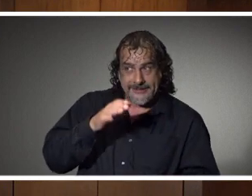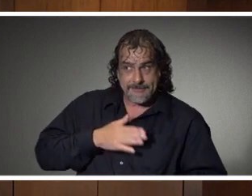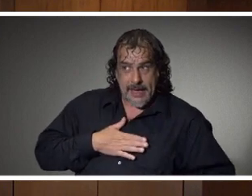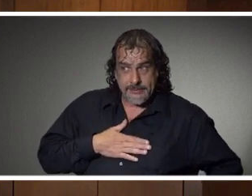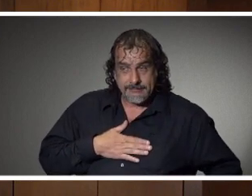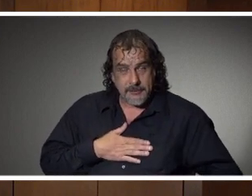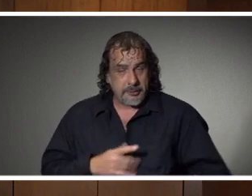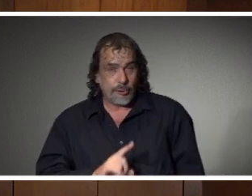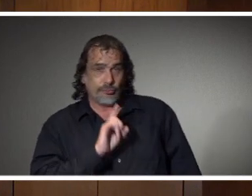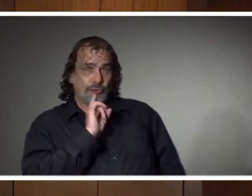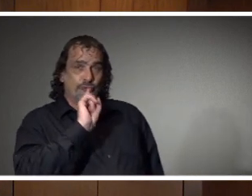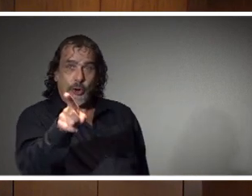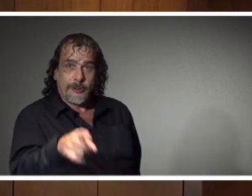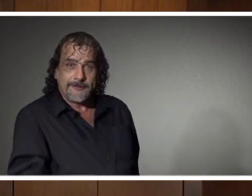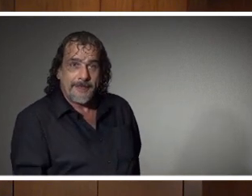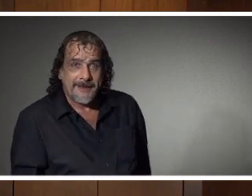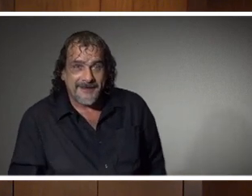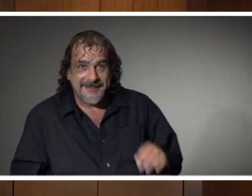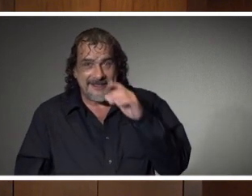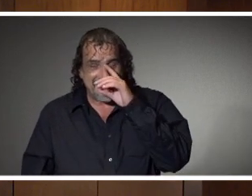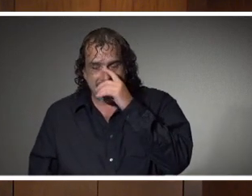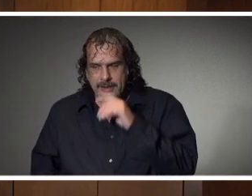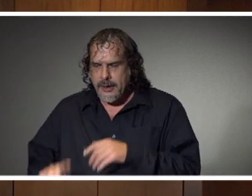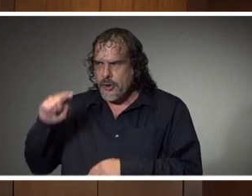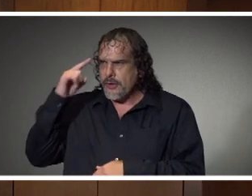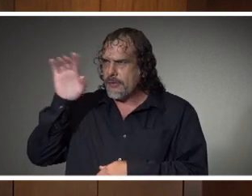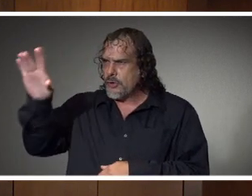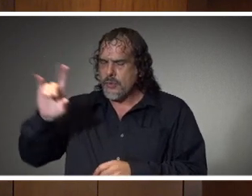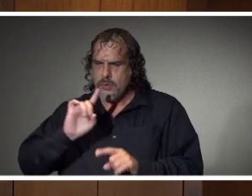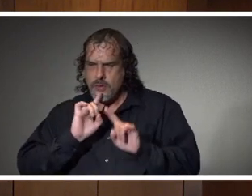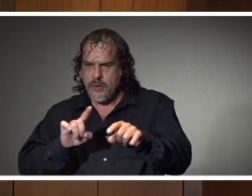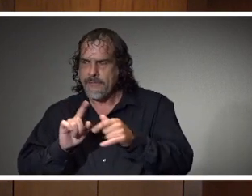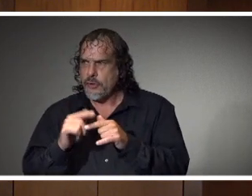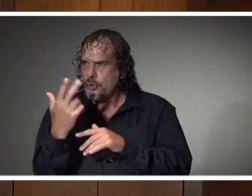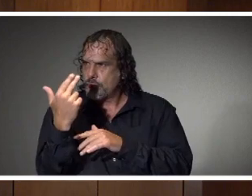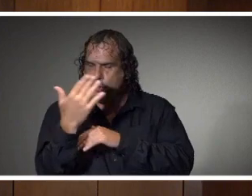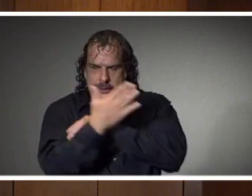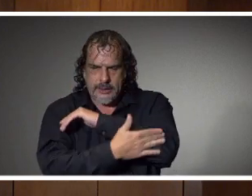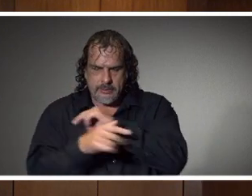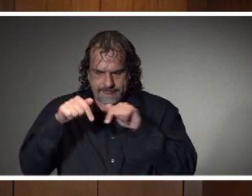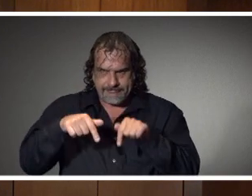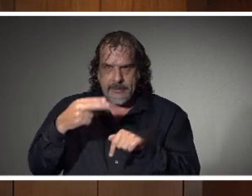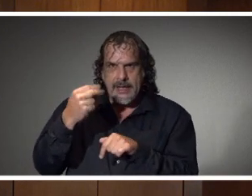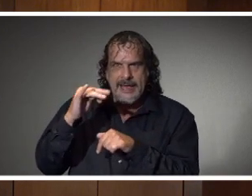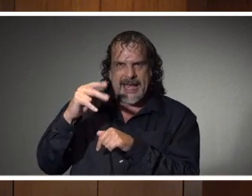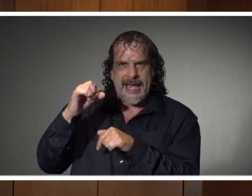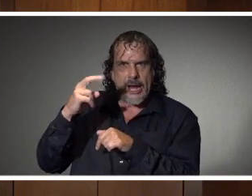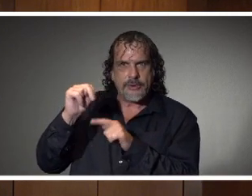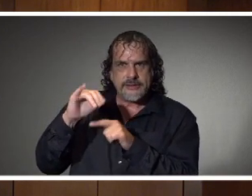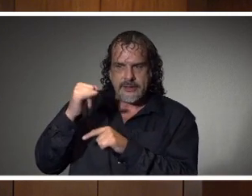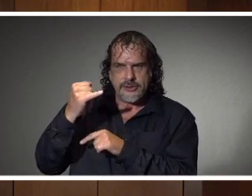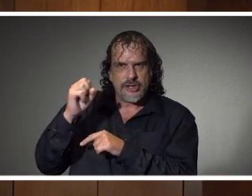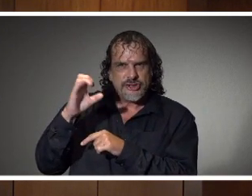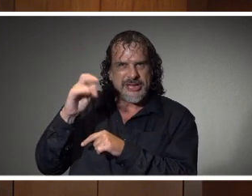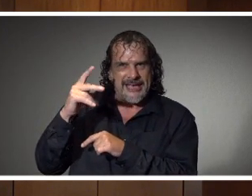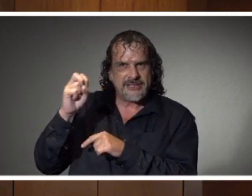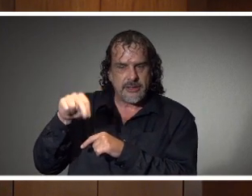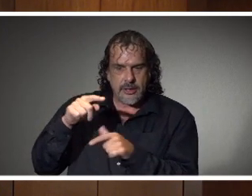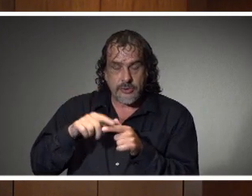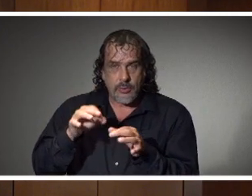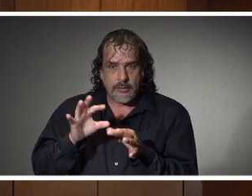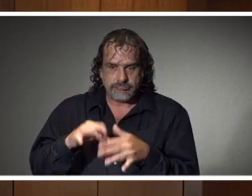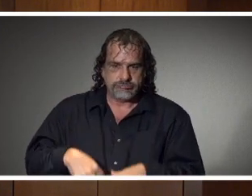Sure. Governor, as far as your order in the 13 counties, including Harrison and Jackson down here, set to expire